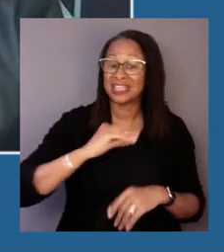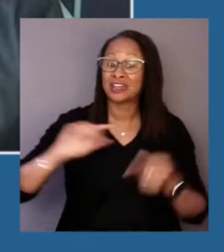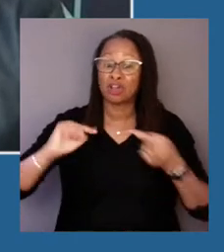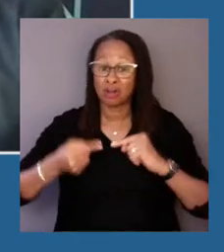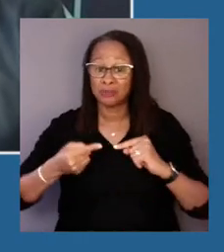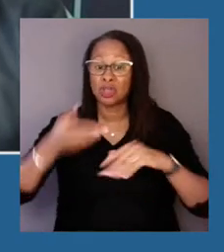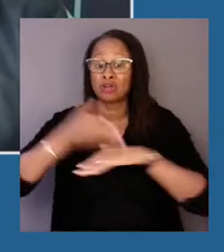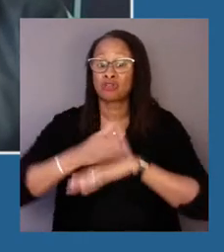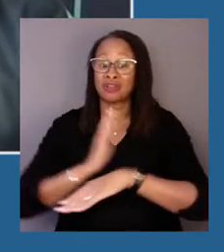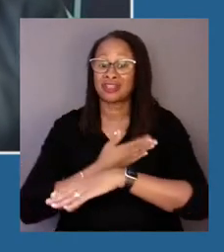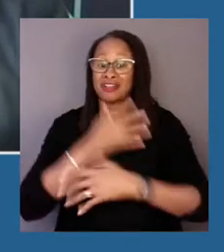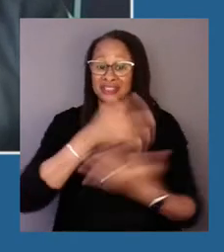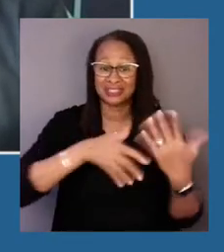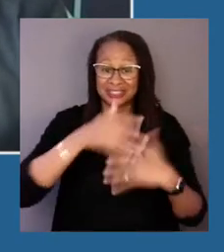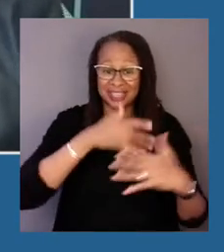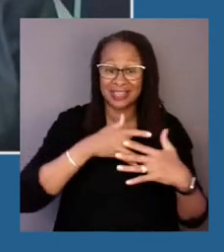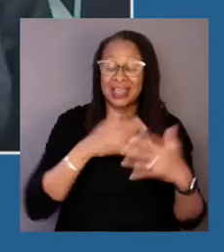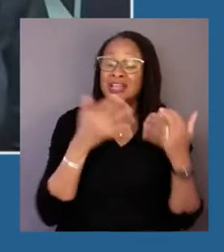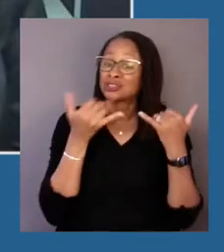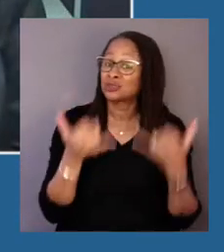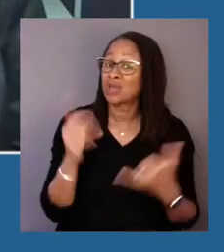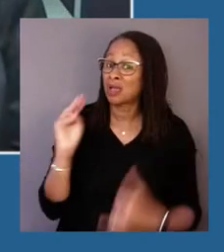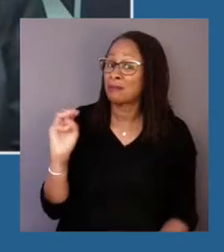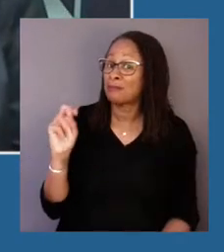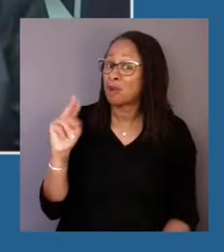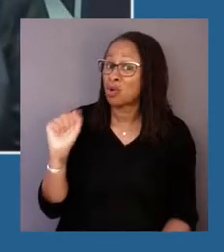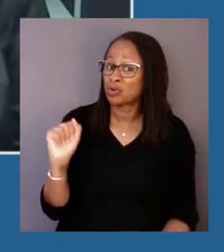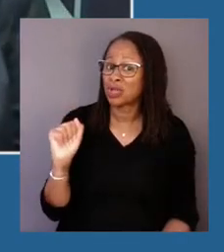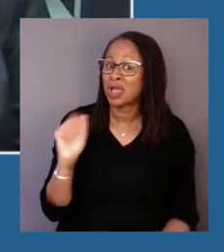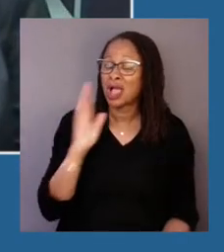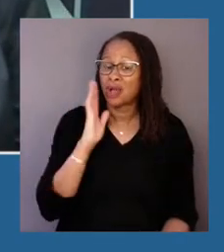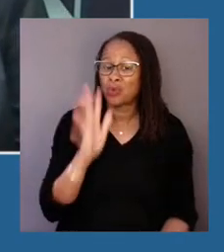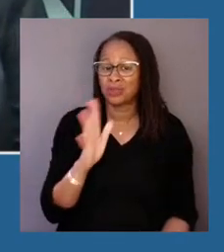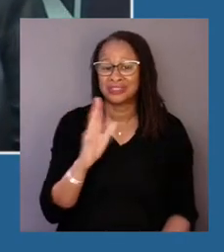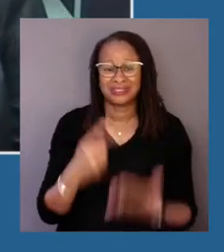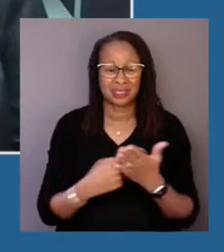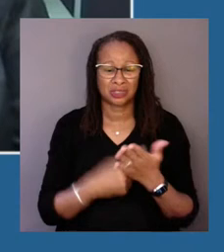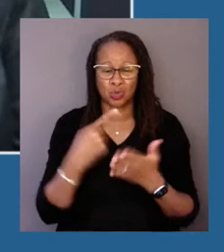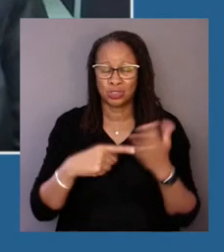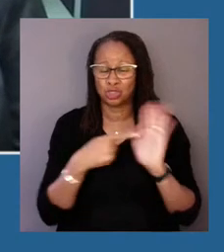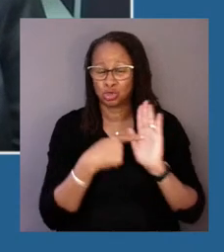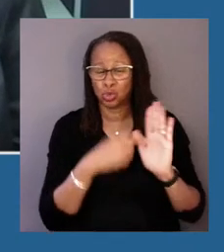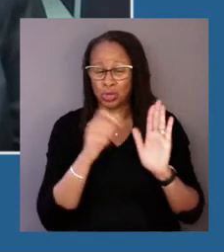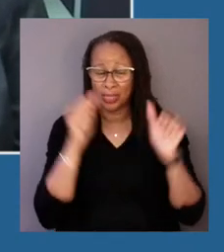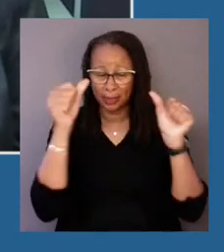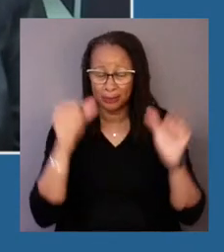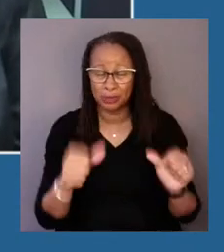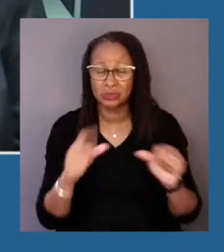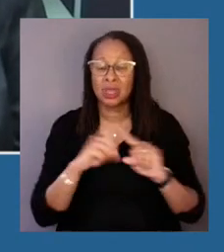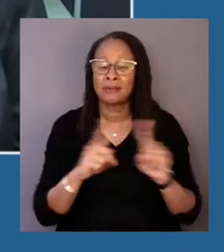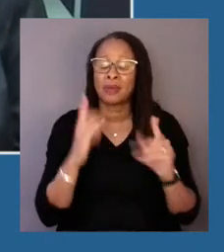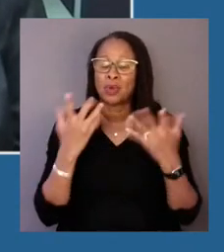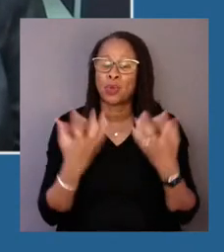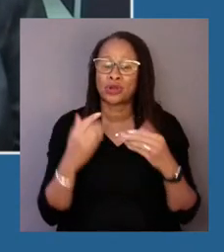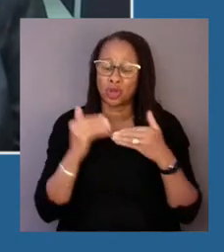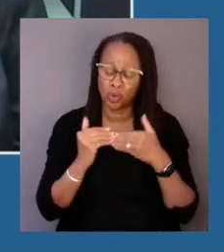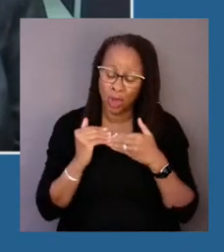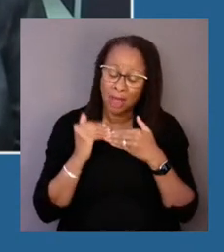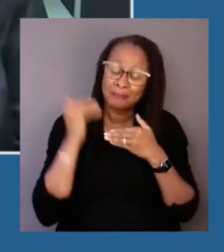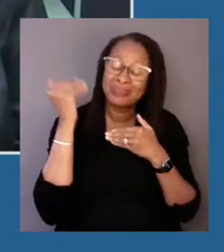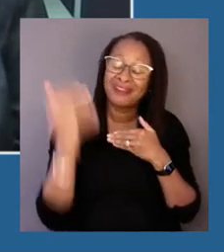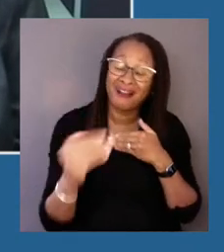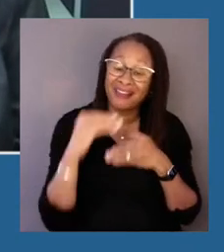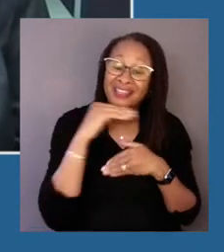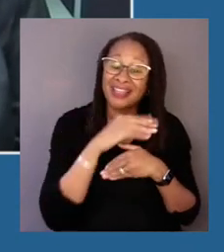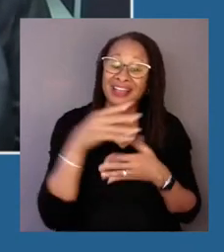So I'll have Mona talk about what is depicted in this poster in a moment, but we want to go beyond the lies that are embedded in business